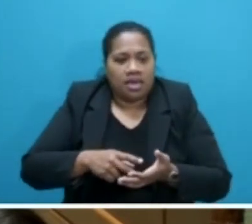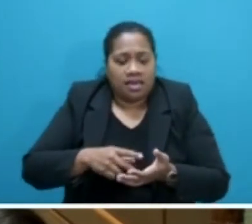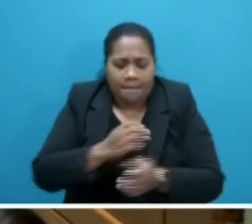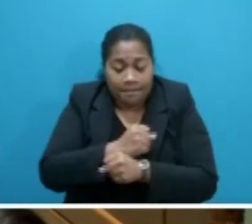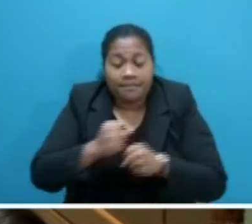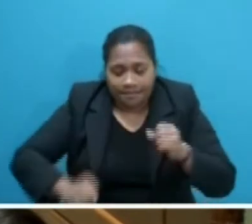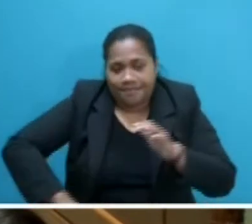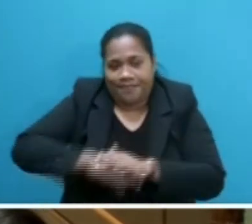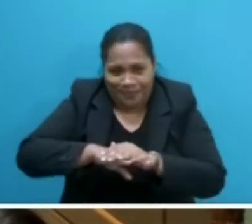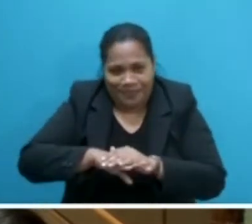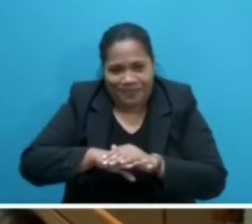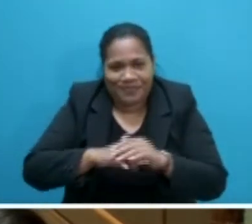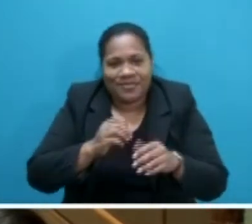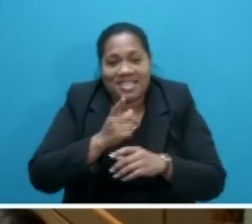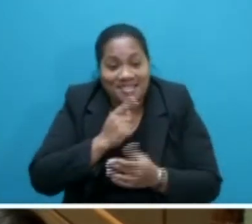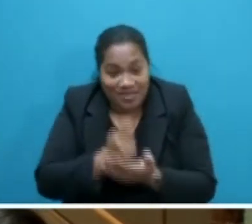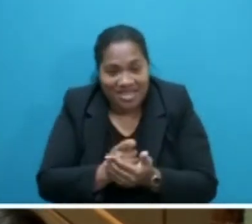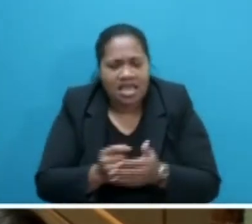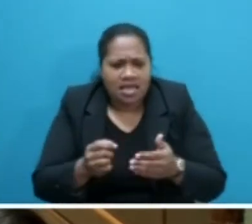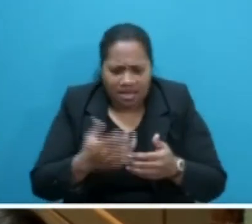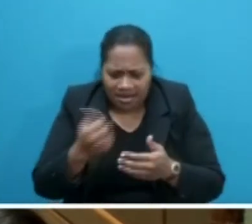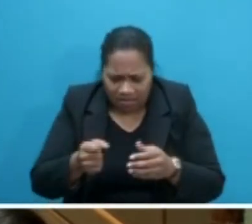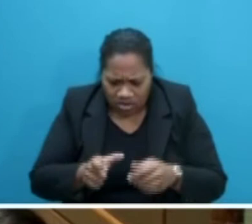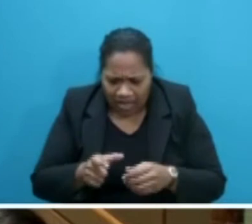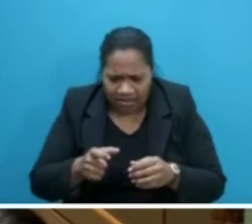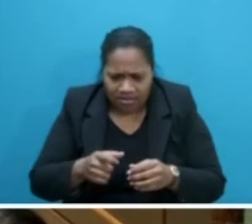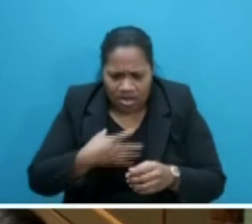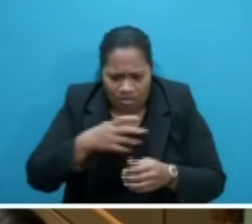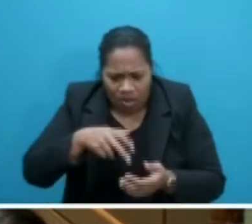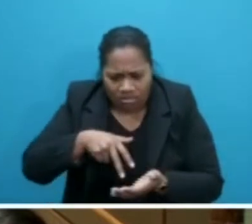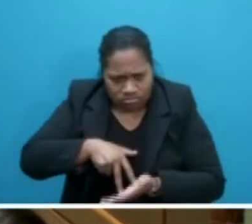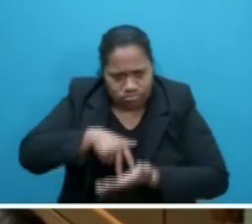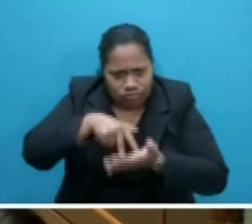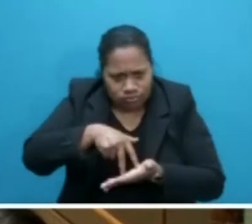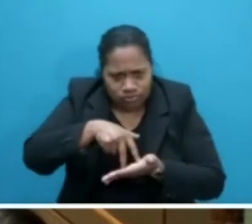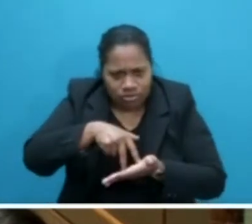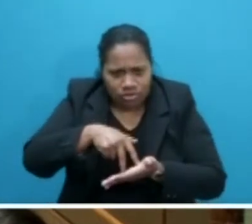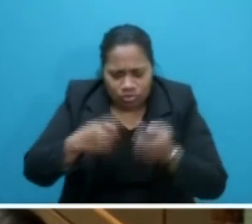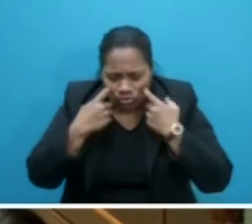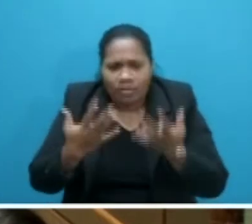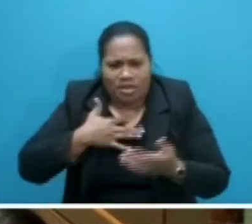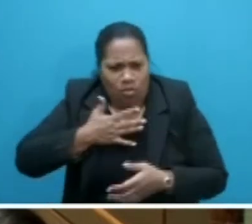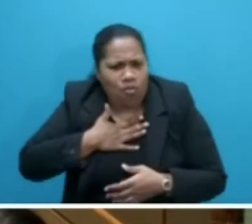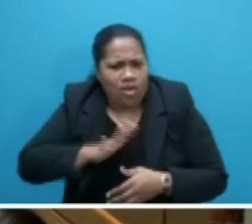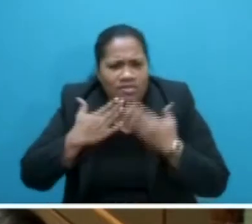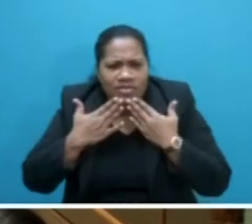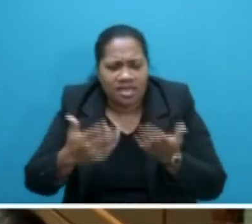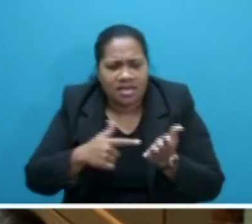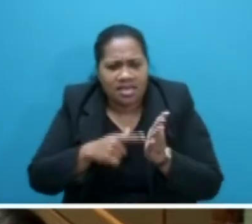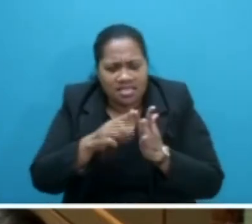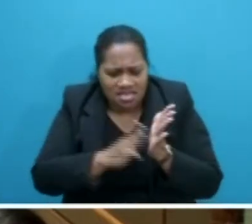that paved the way for leadership at the main event. And I'd like to thank Timothy, Tyler,